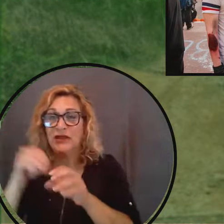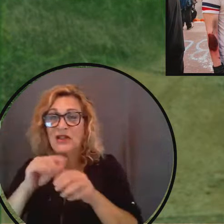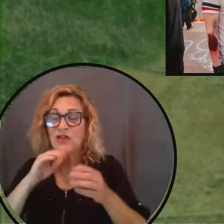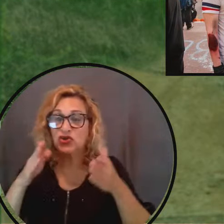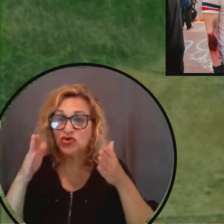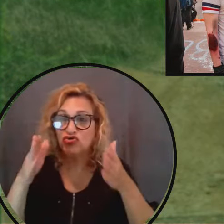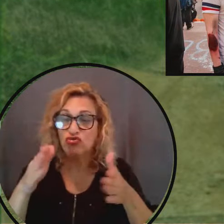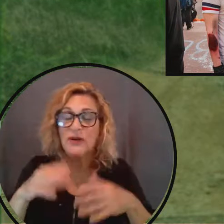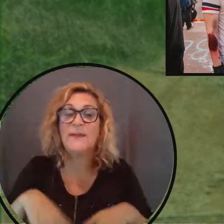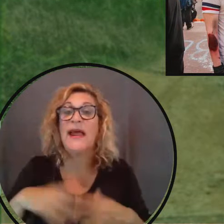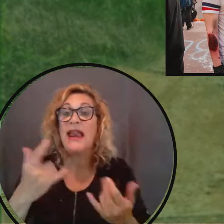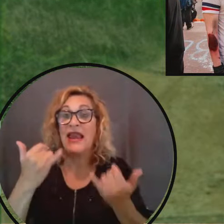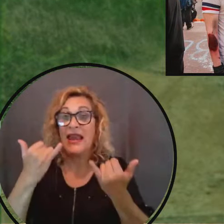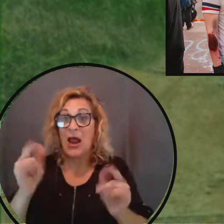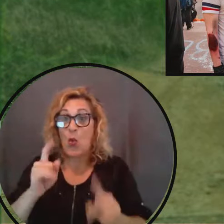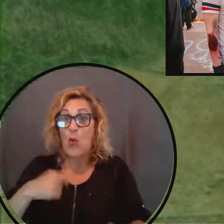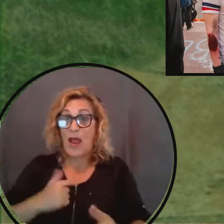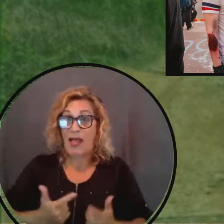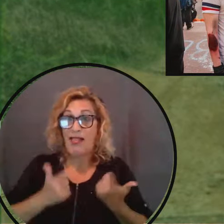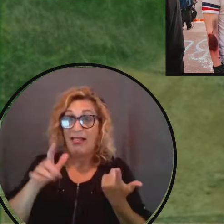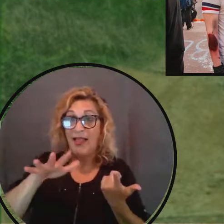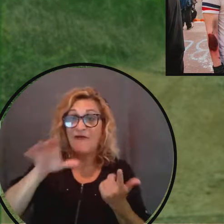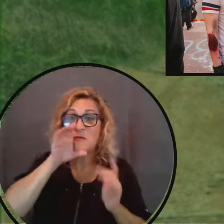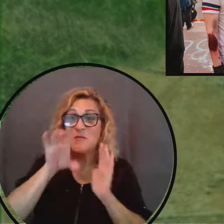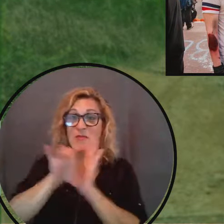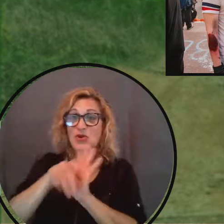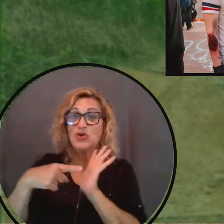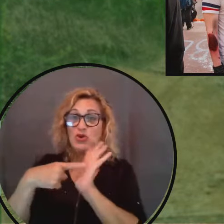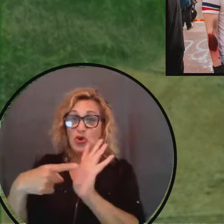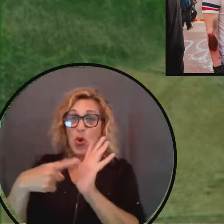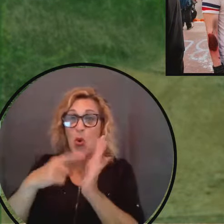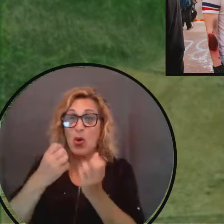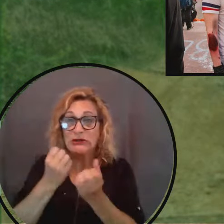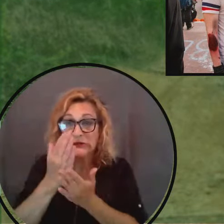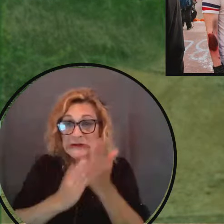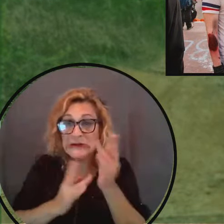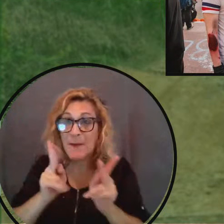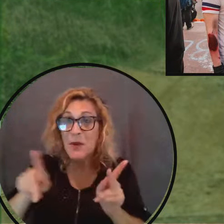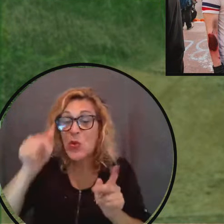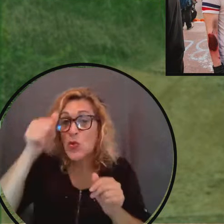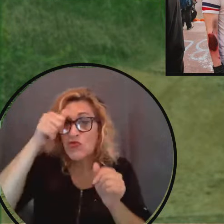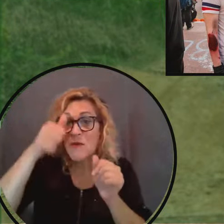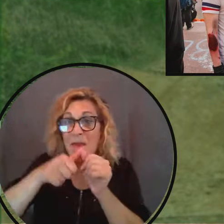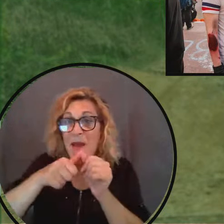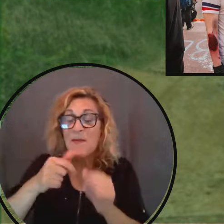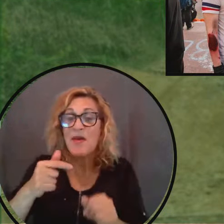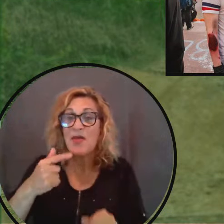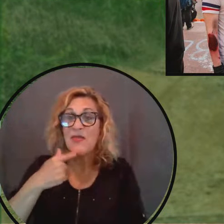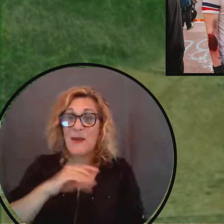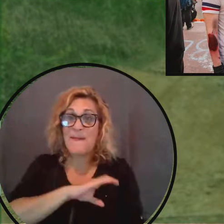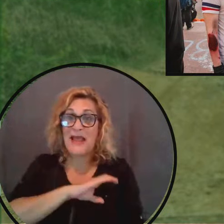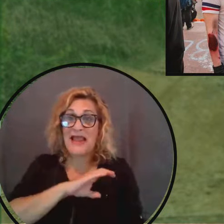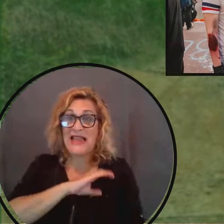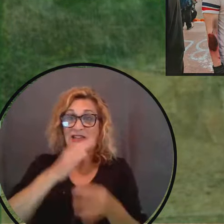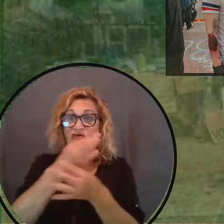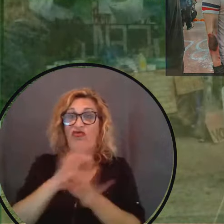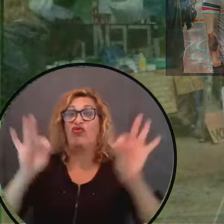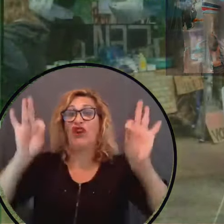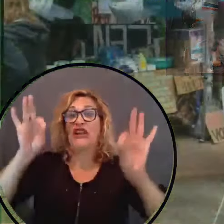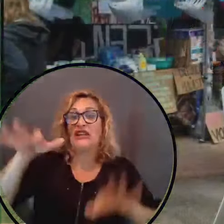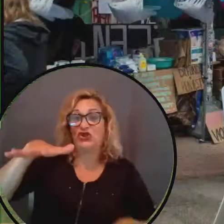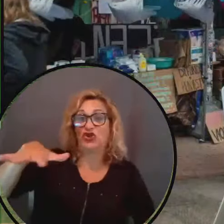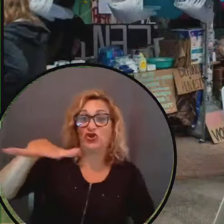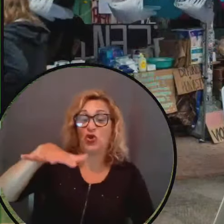Duwamish Land where I live. We had this, maybe people remember this police-free zone that emerged when the police left one of the precincts